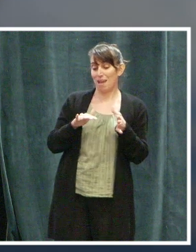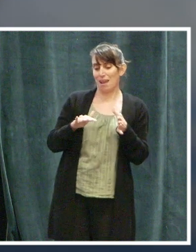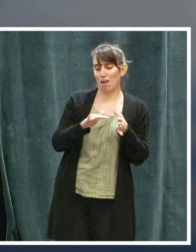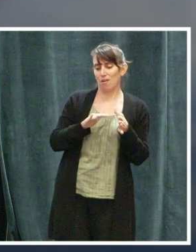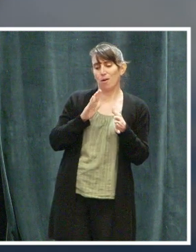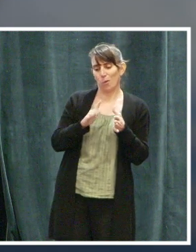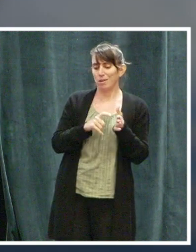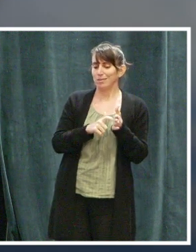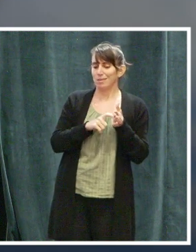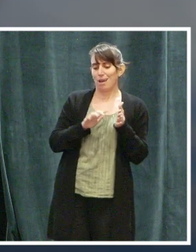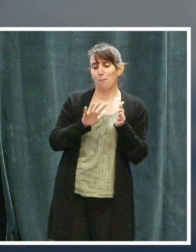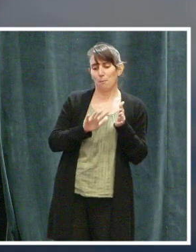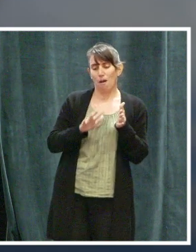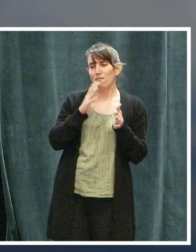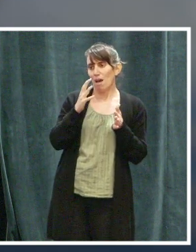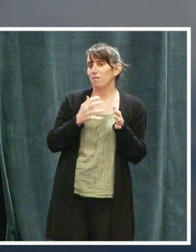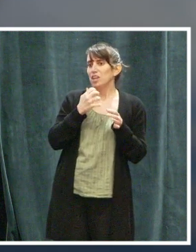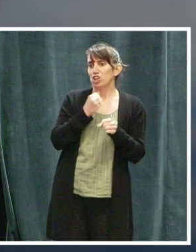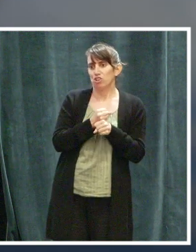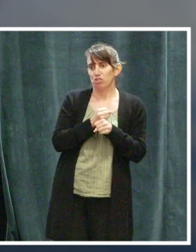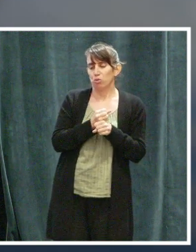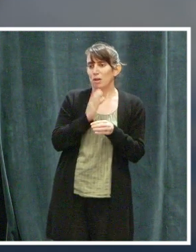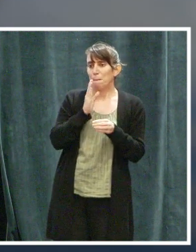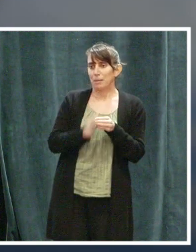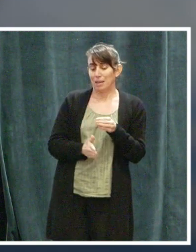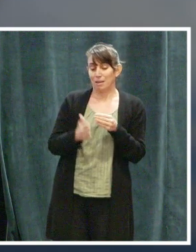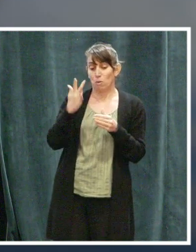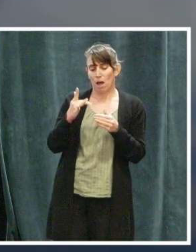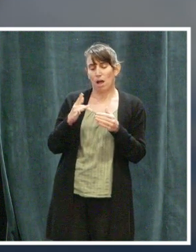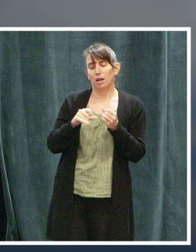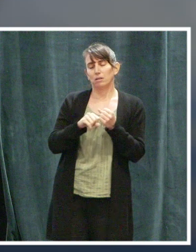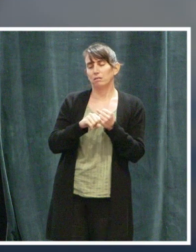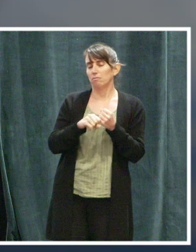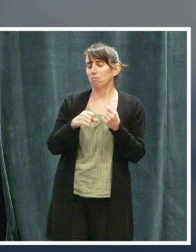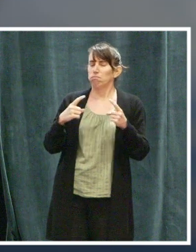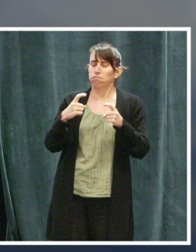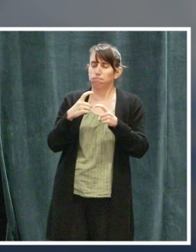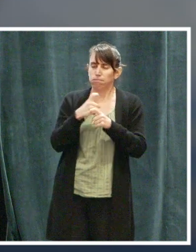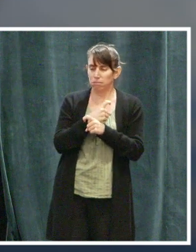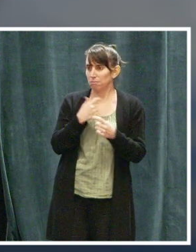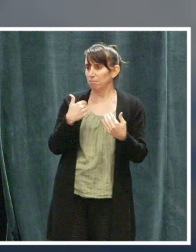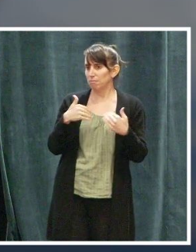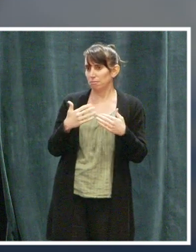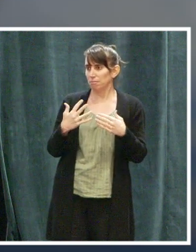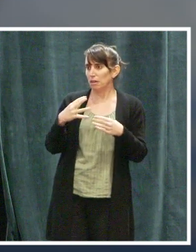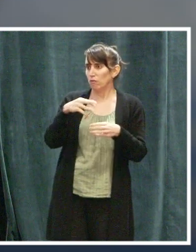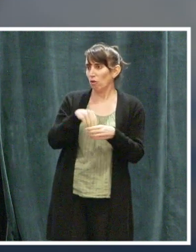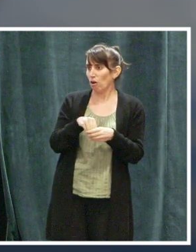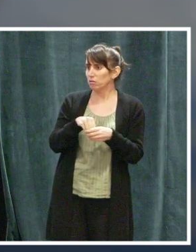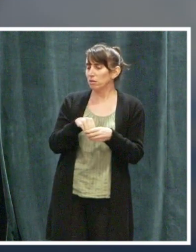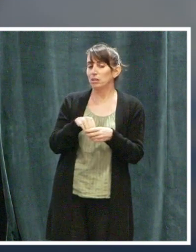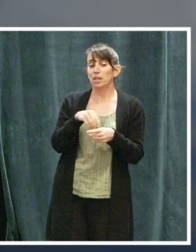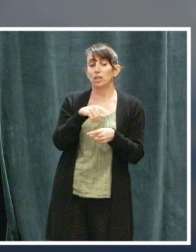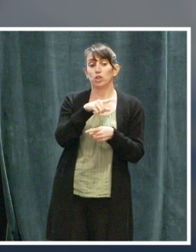will take about 5 years to complete because of the extensive amount of complexity involved. As you can